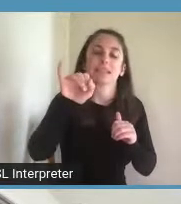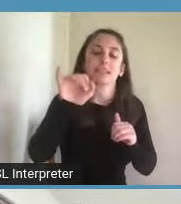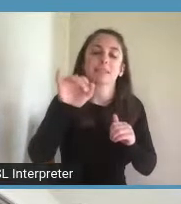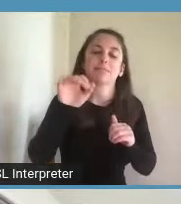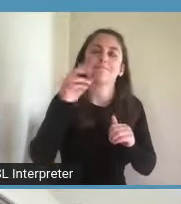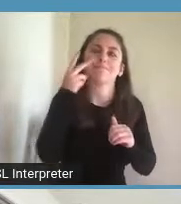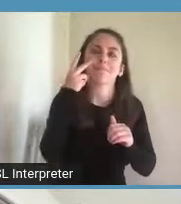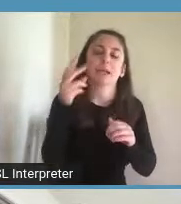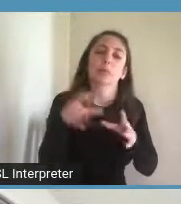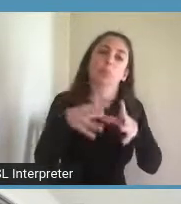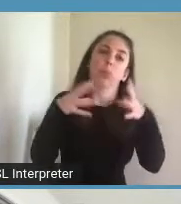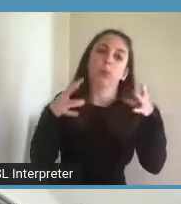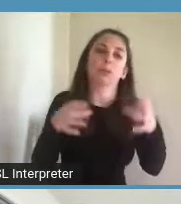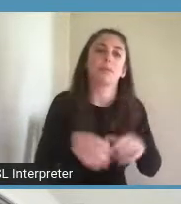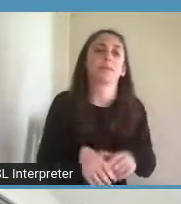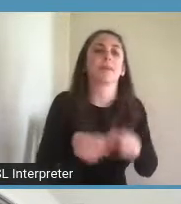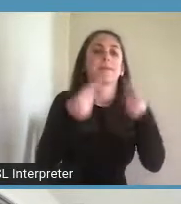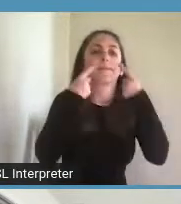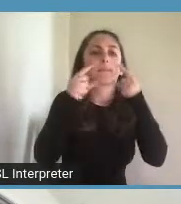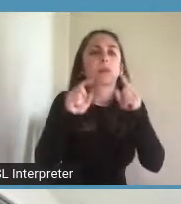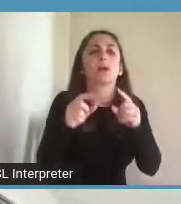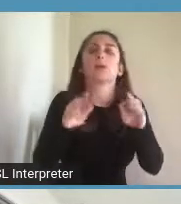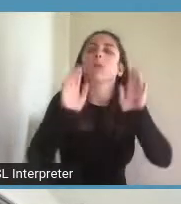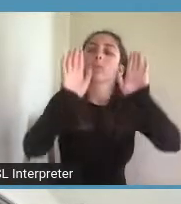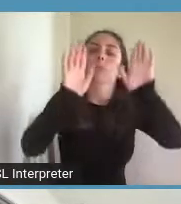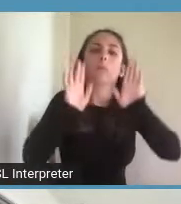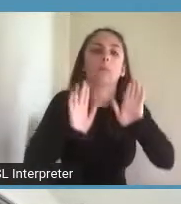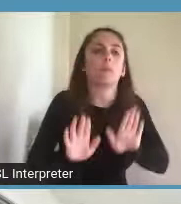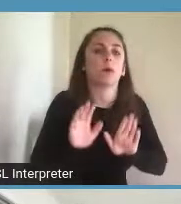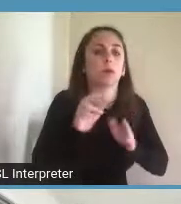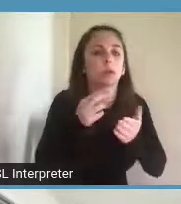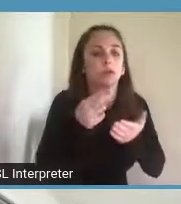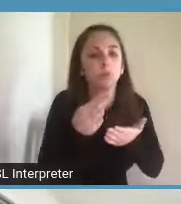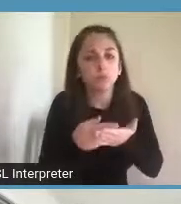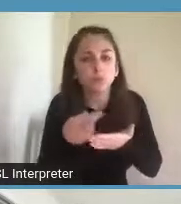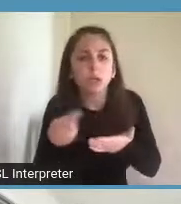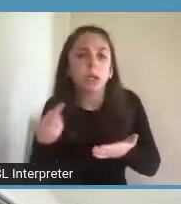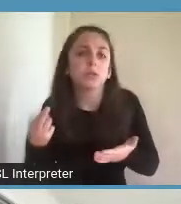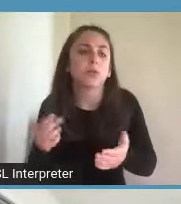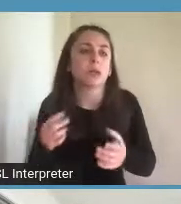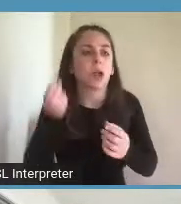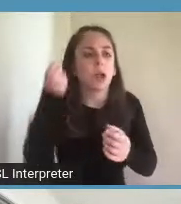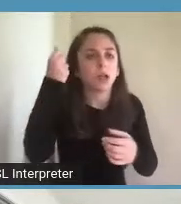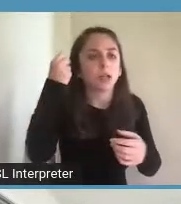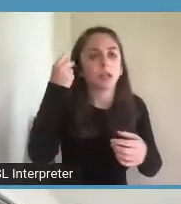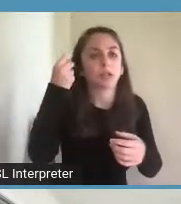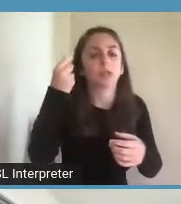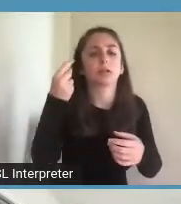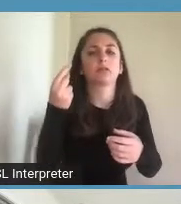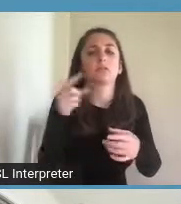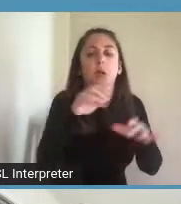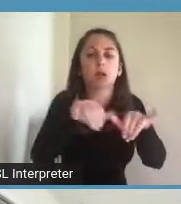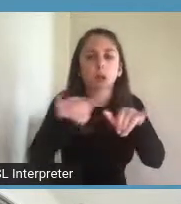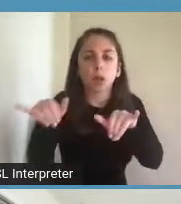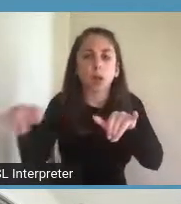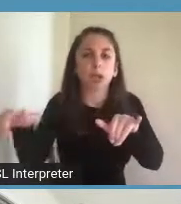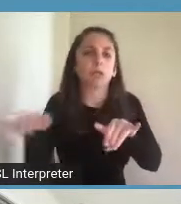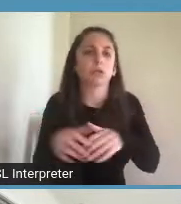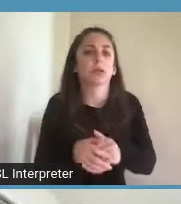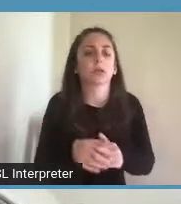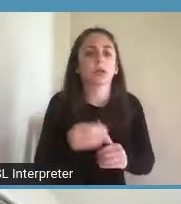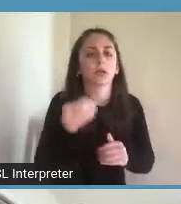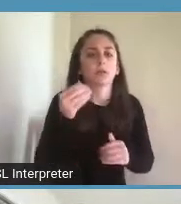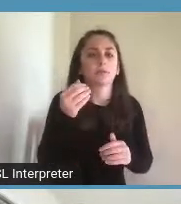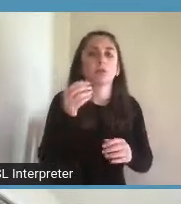Finally, a really wonderful resource for understanding other big trends is Colleen Dillenschneider's website, Know Your Own Bone. Here's 2